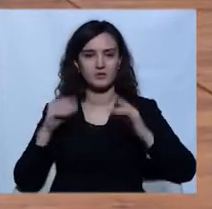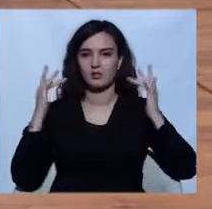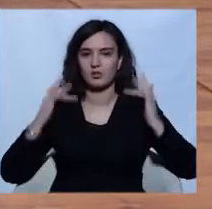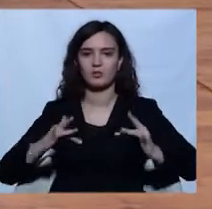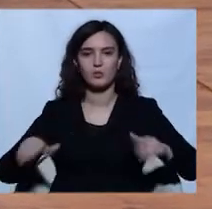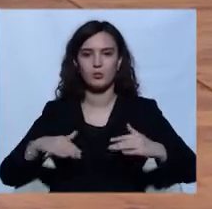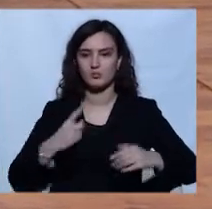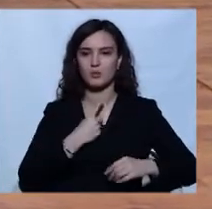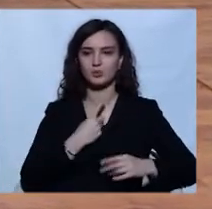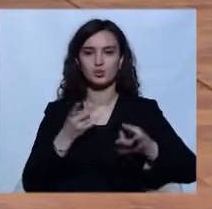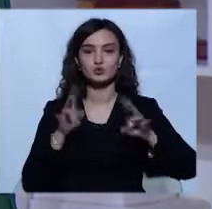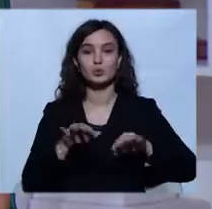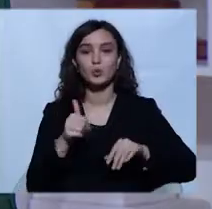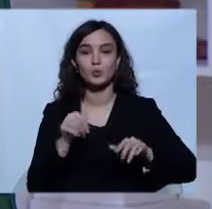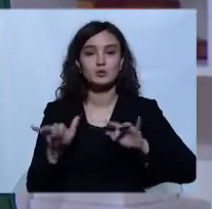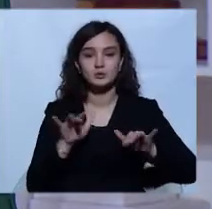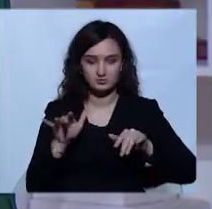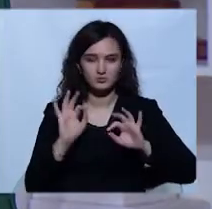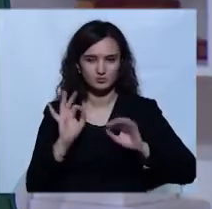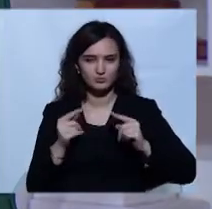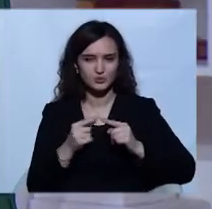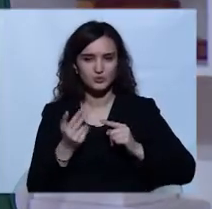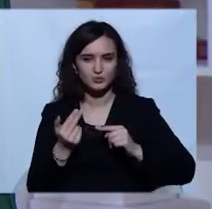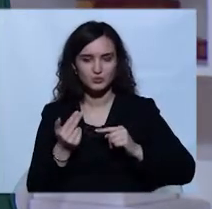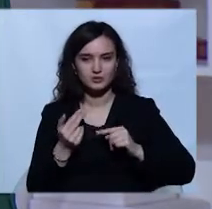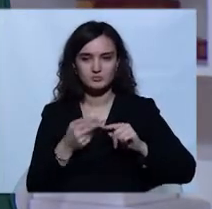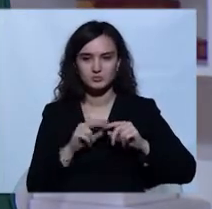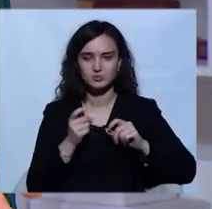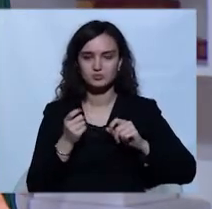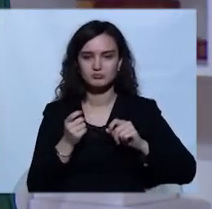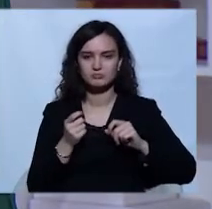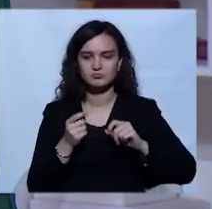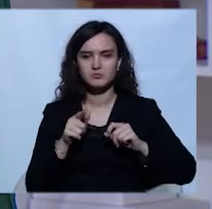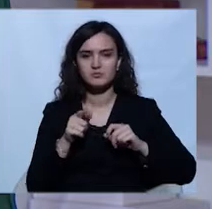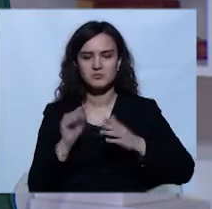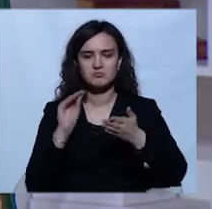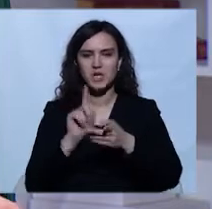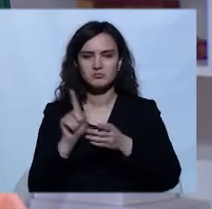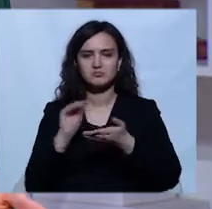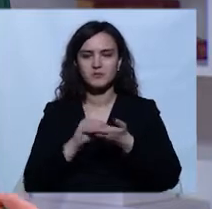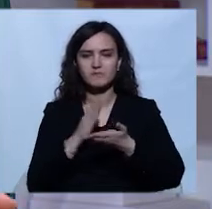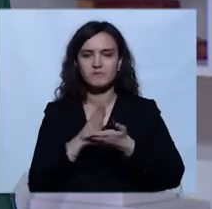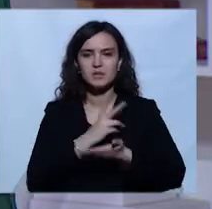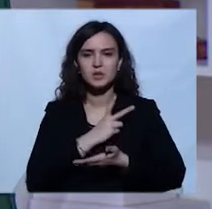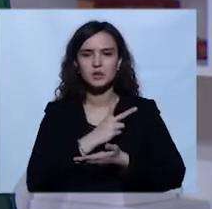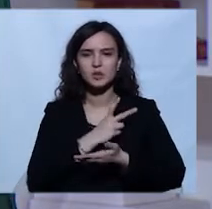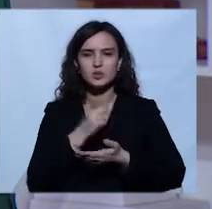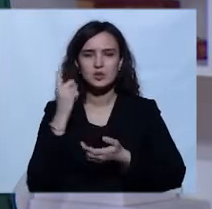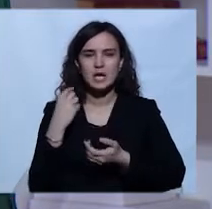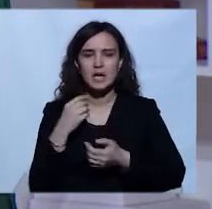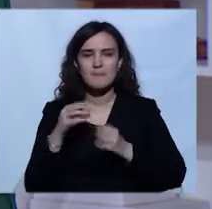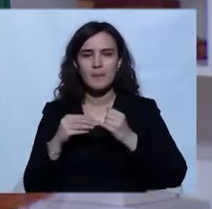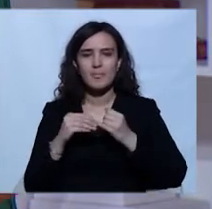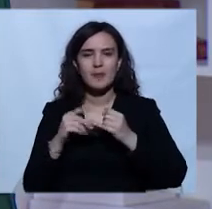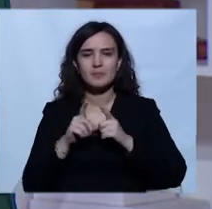out of. Definitely. And that brings us to the where. As Daryl mentioned, it was the British Empire and they were